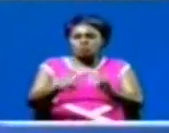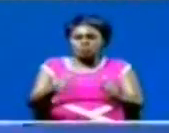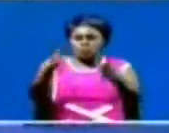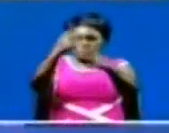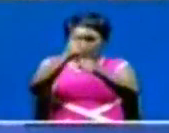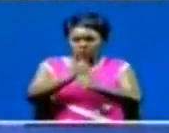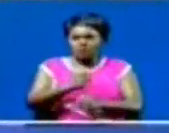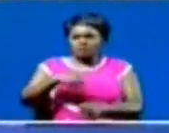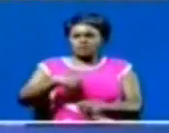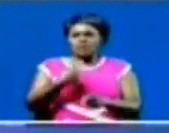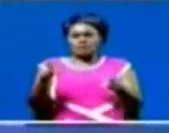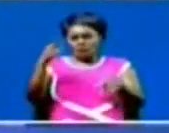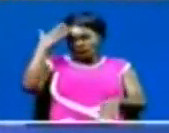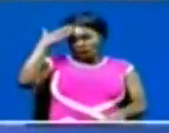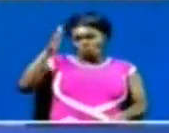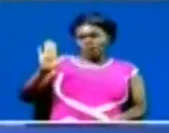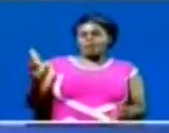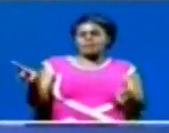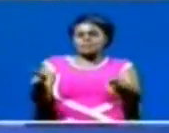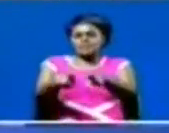Organization. We are also aware of